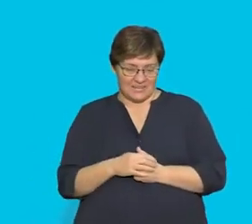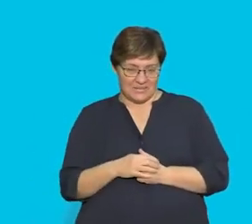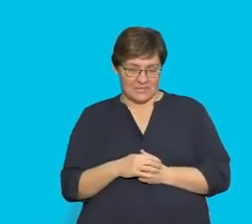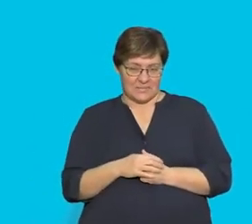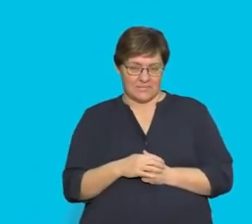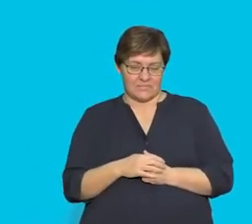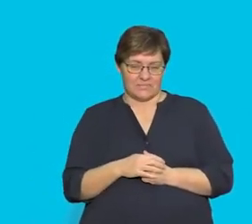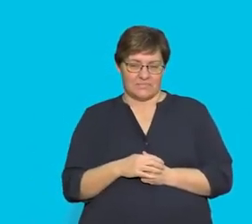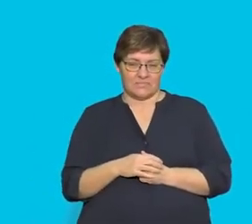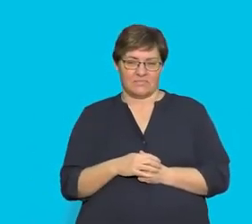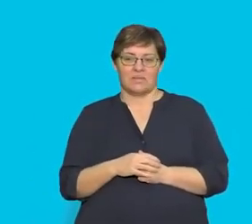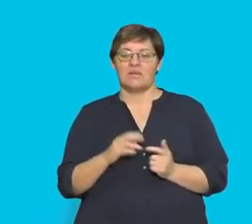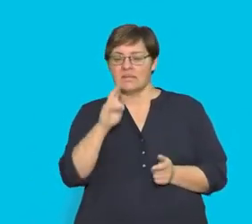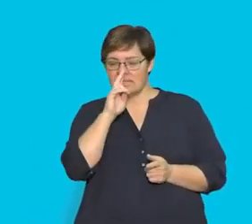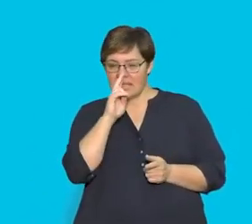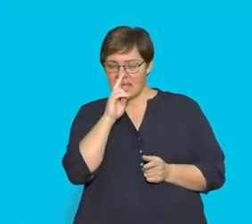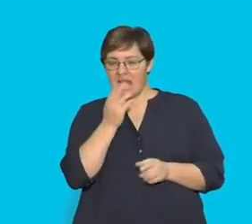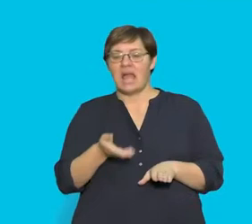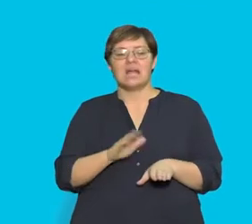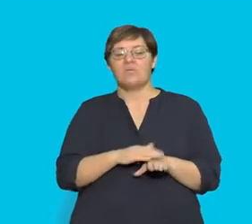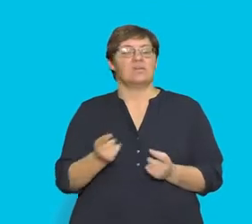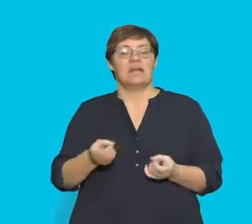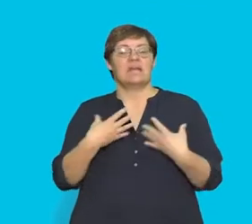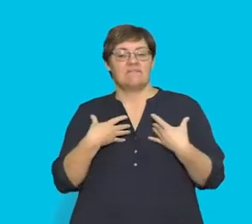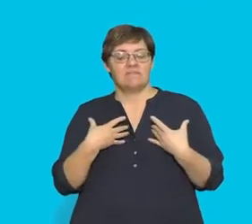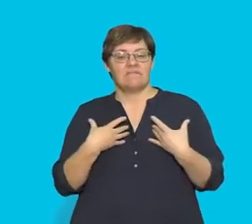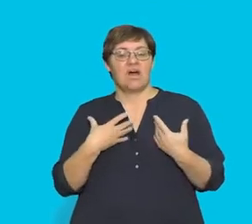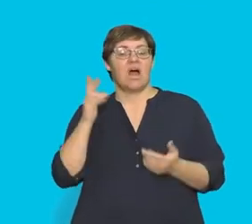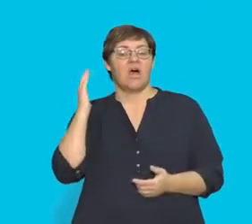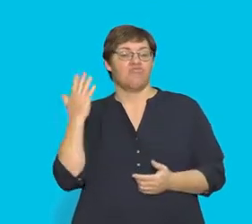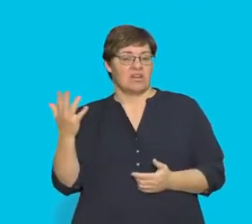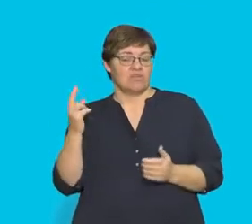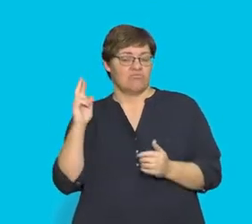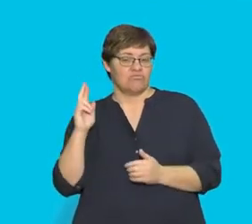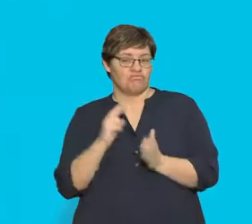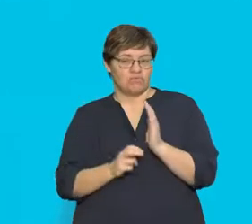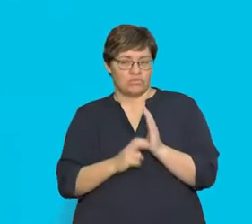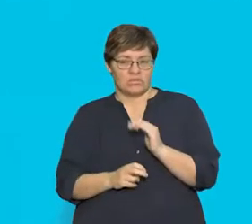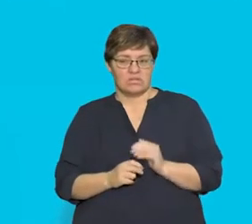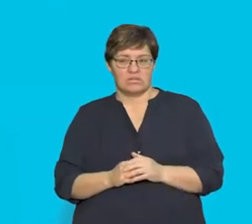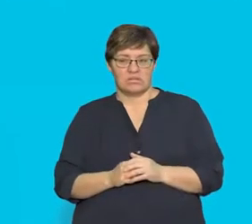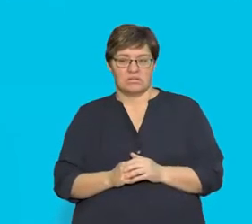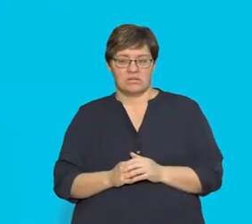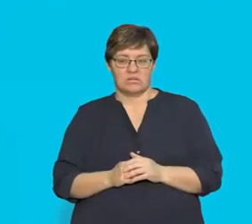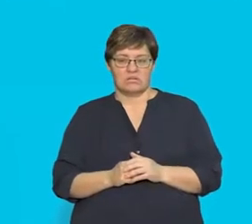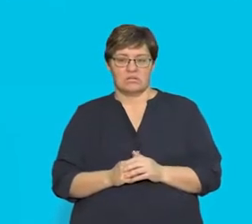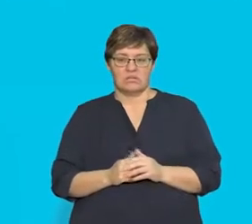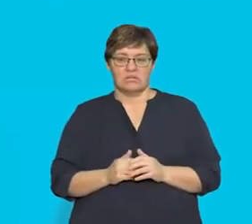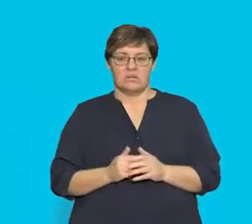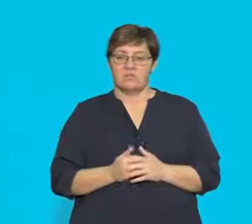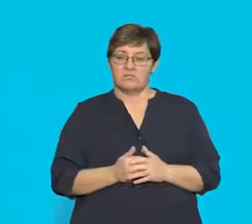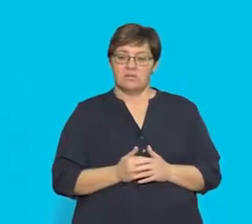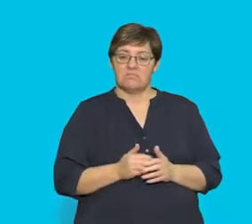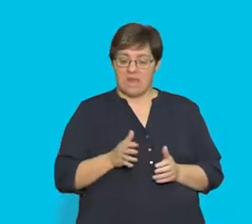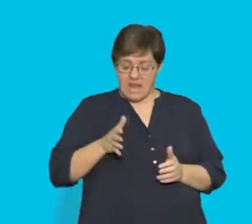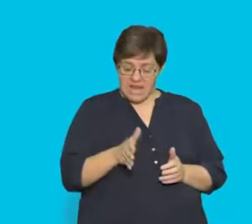also recognize is the direction of the current is given by the right-hand rule. So we can say going in on that side, coming out